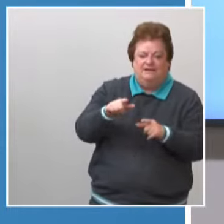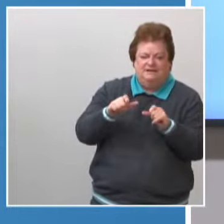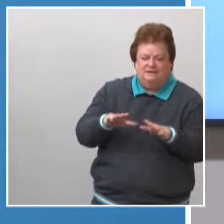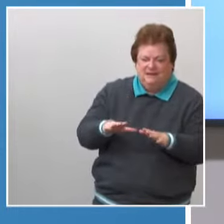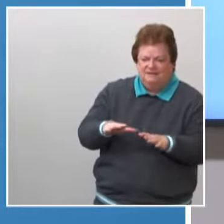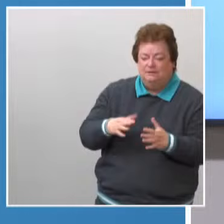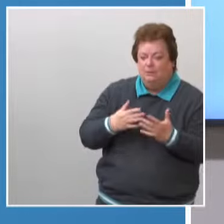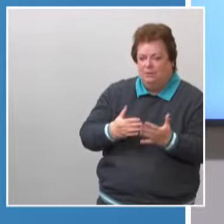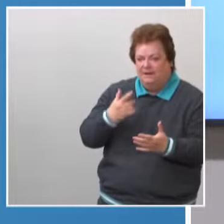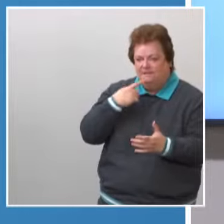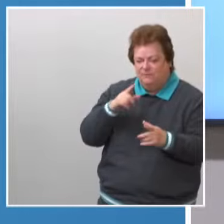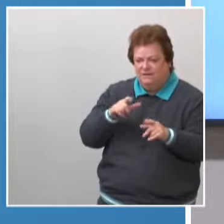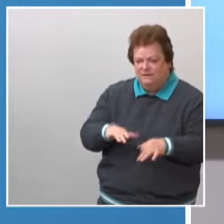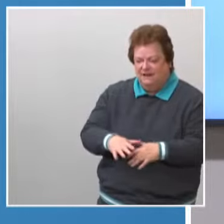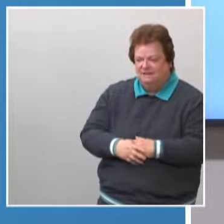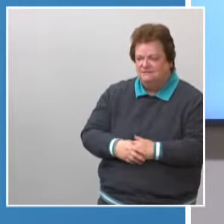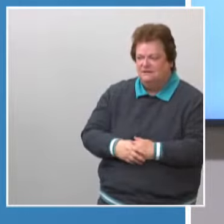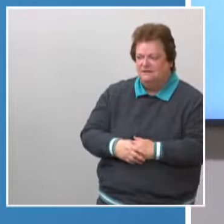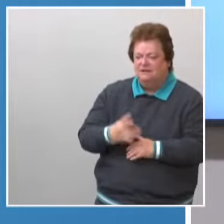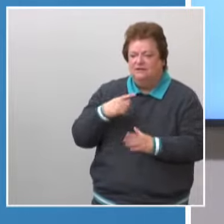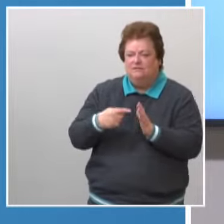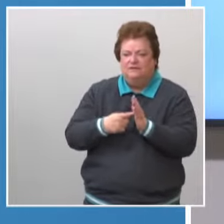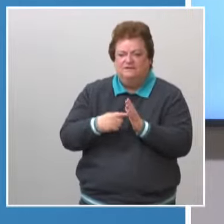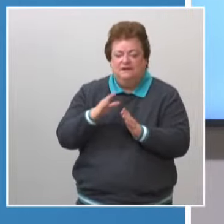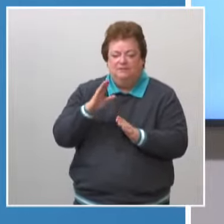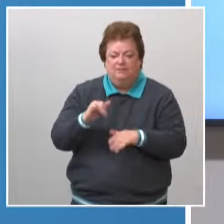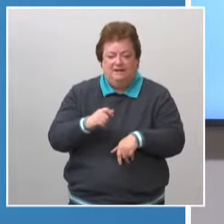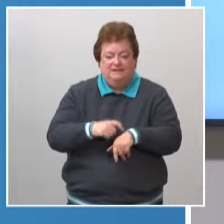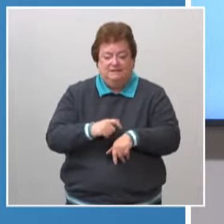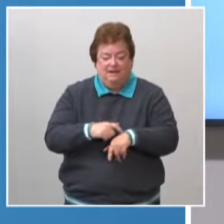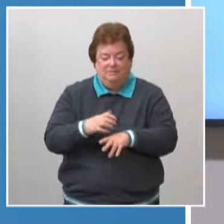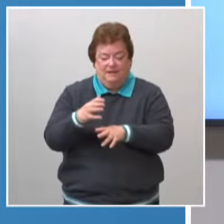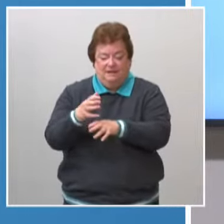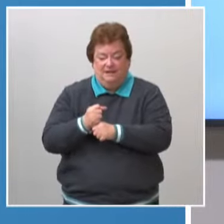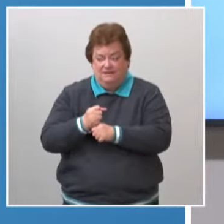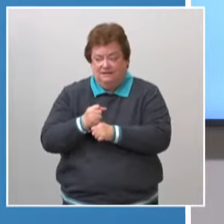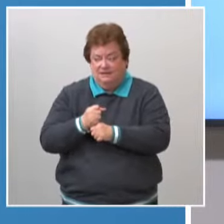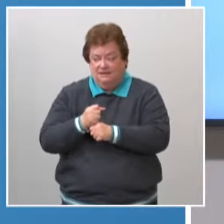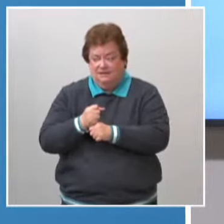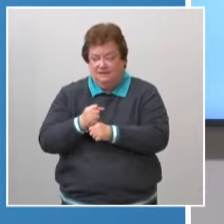long the wait is. For an example, by the time they get a positive,